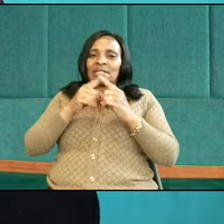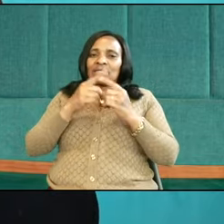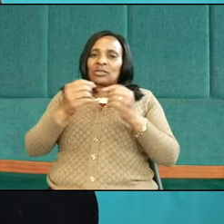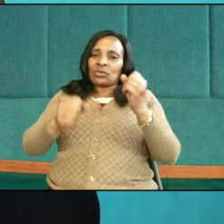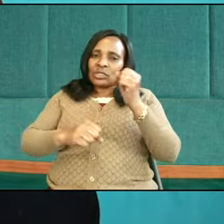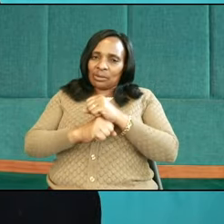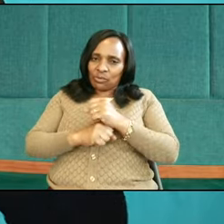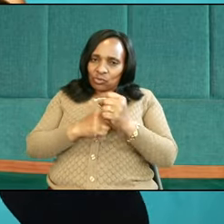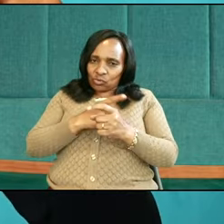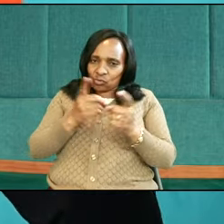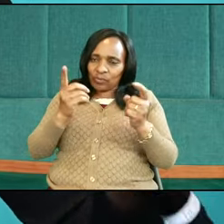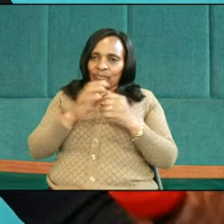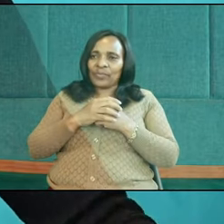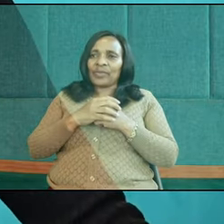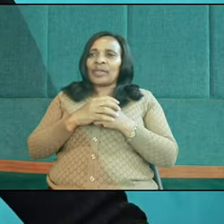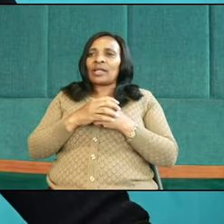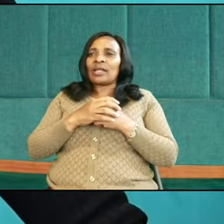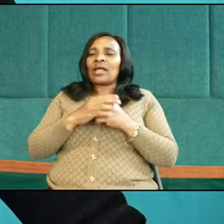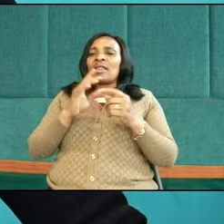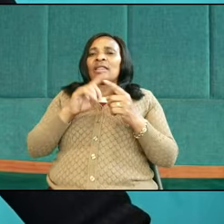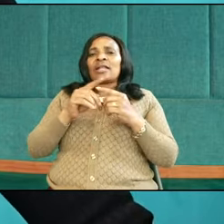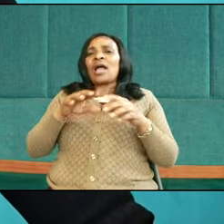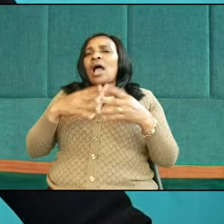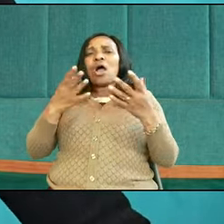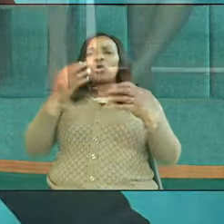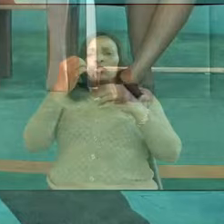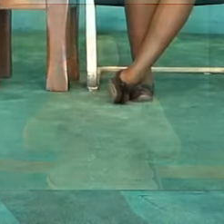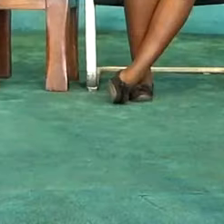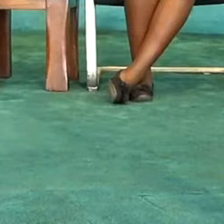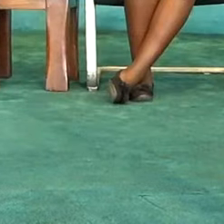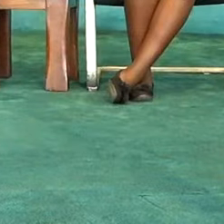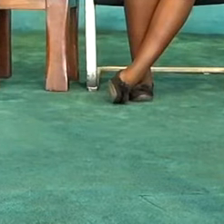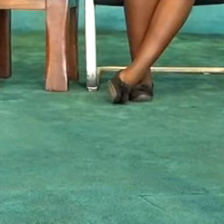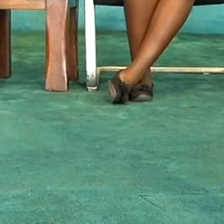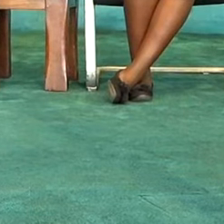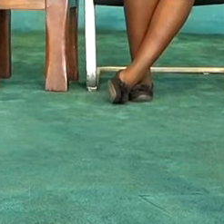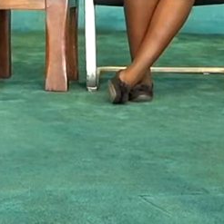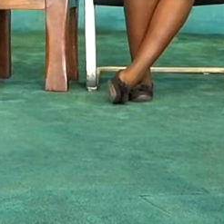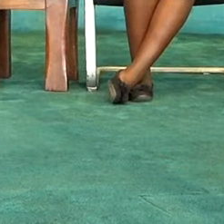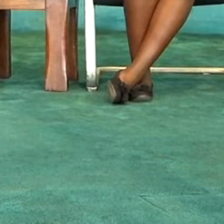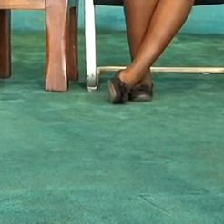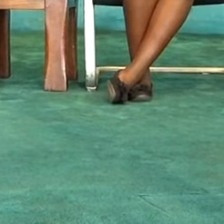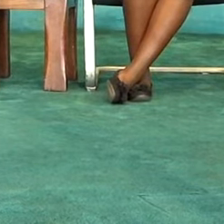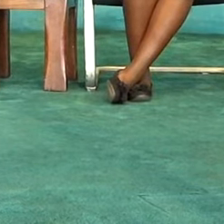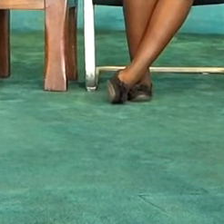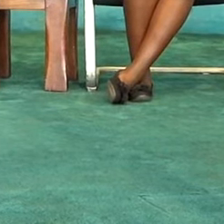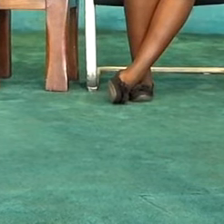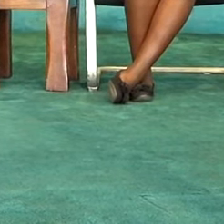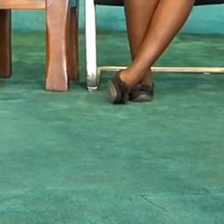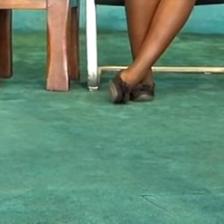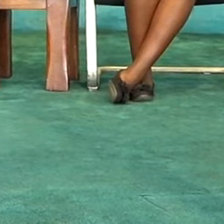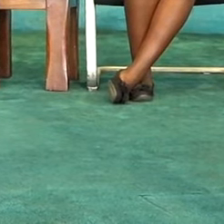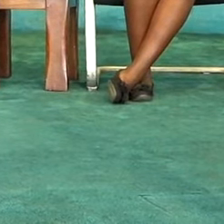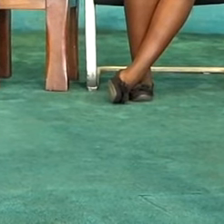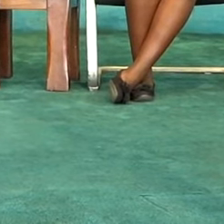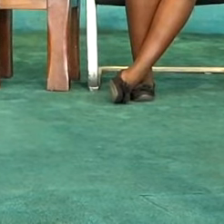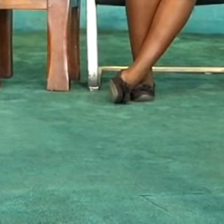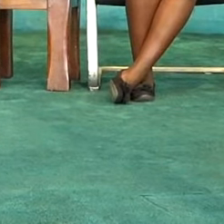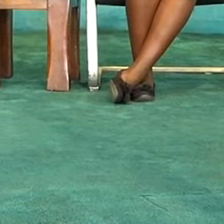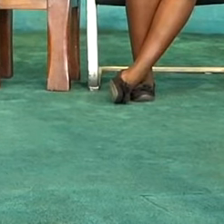support you. Yeah. And it just shows, you know, how to trust God and sometimes, you know, believe in him and in what he